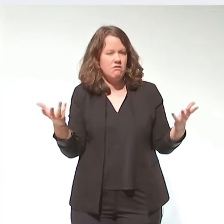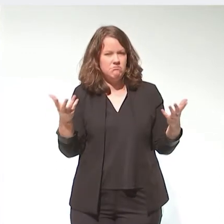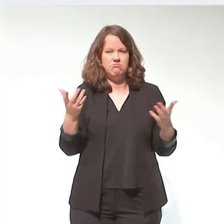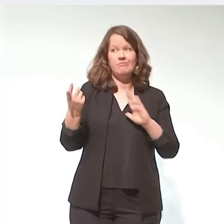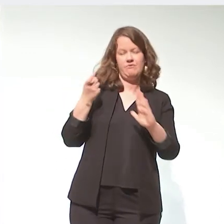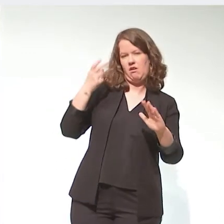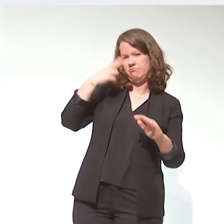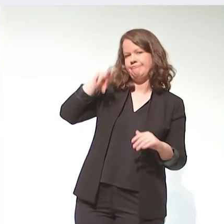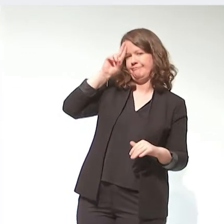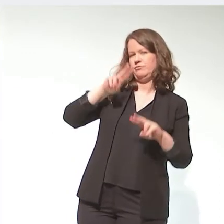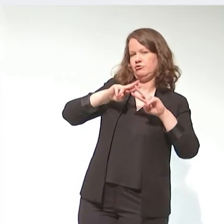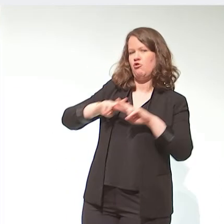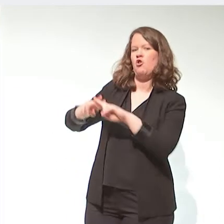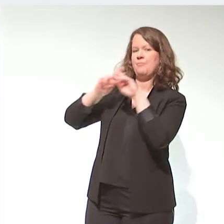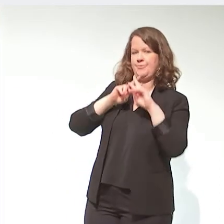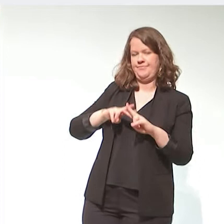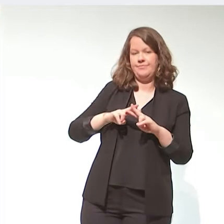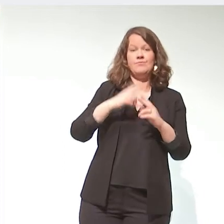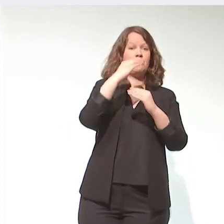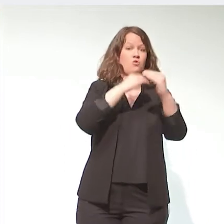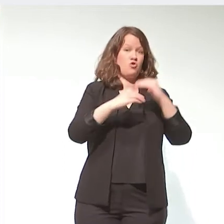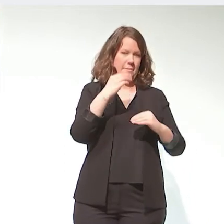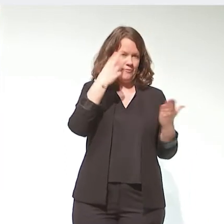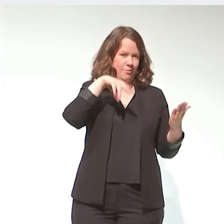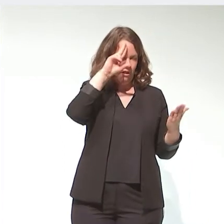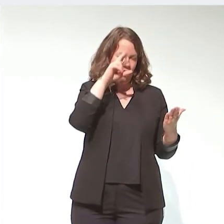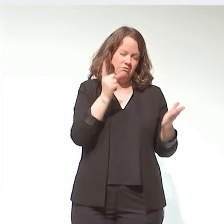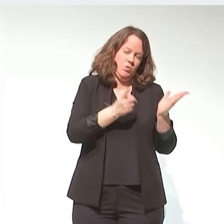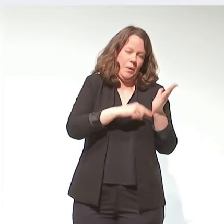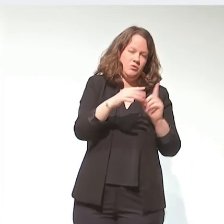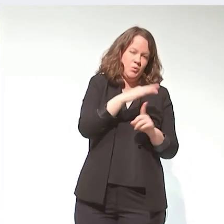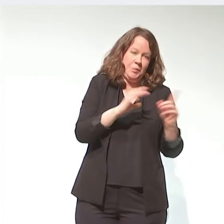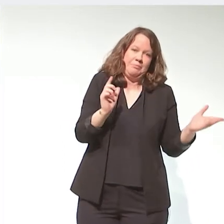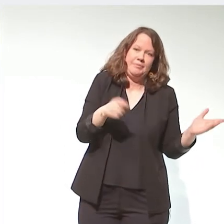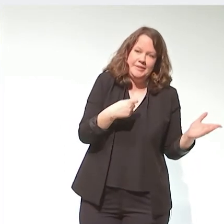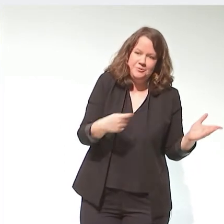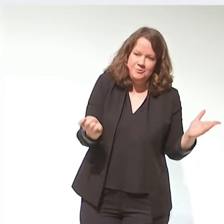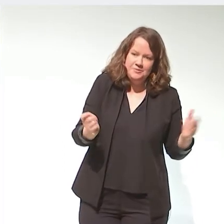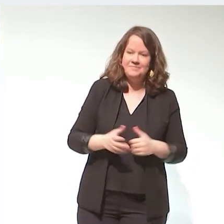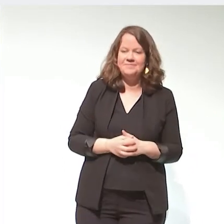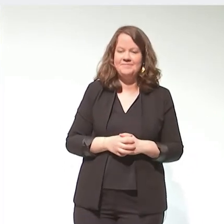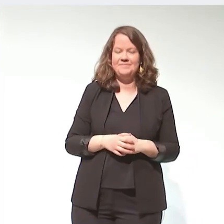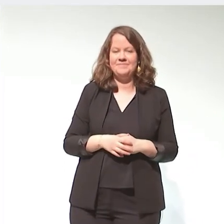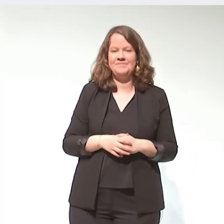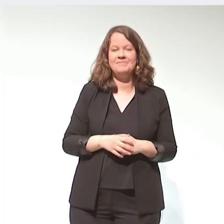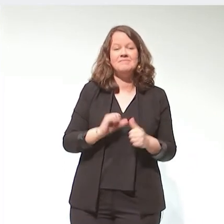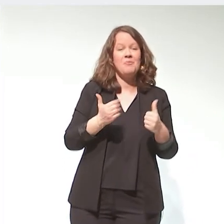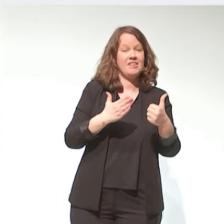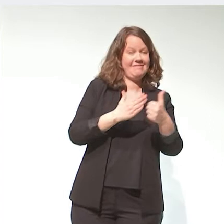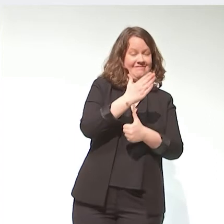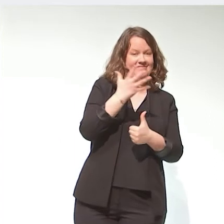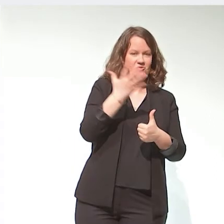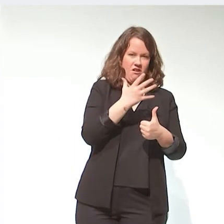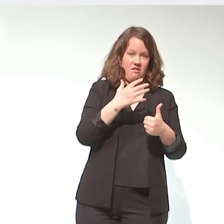Social Rights, of course, which also has a paragraph or principle on the inclusion of people with